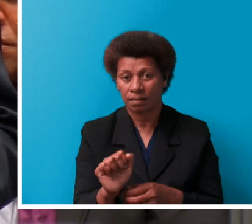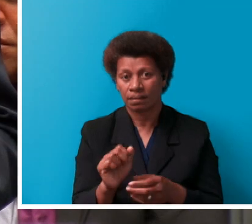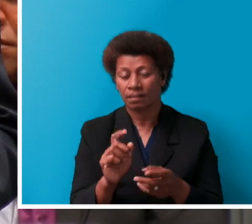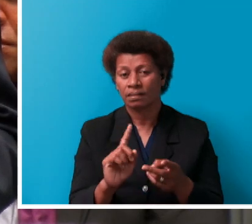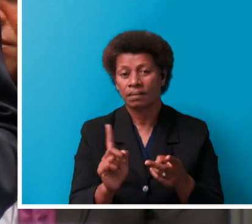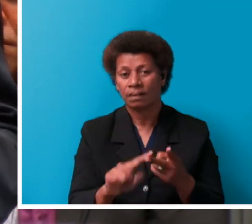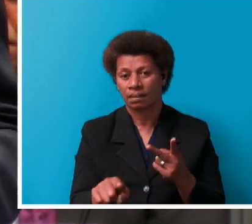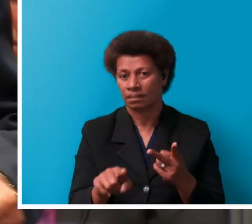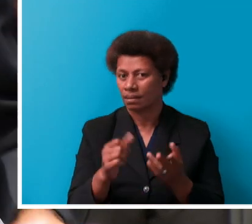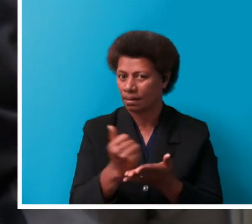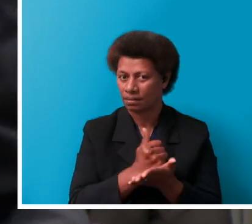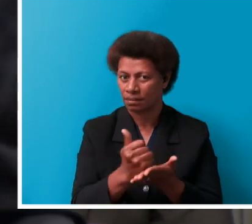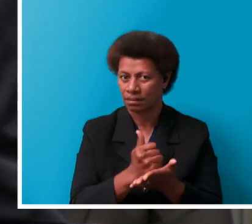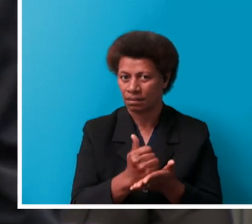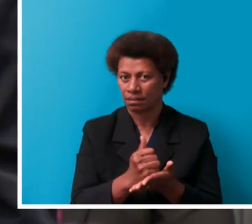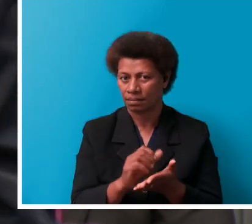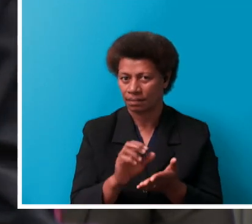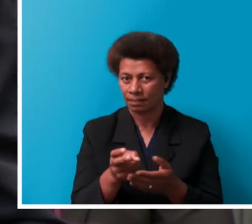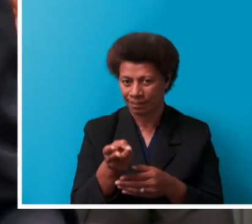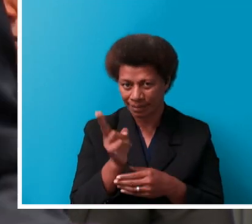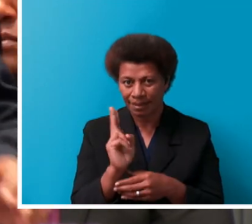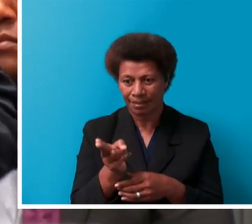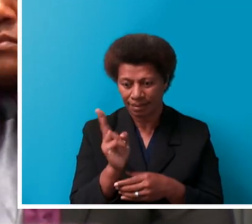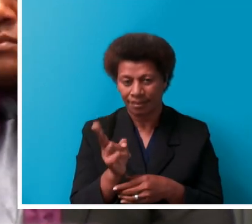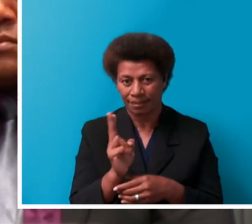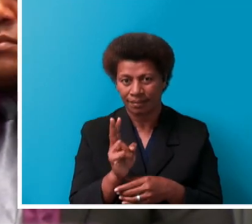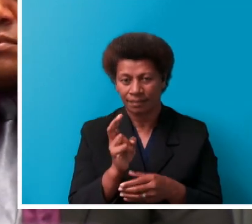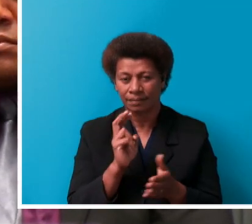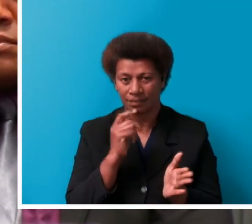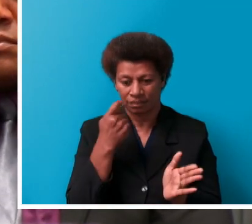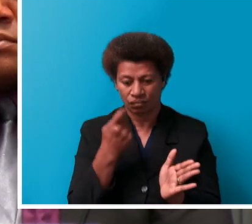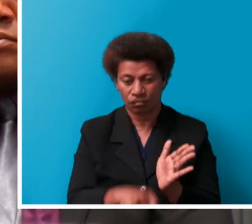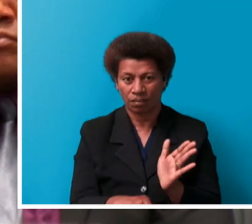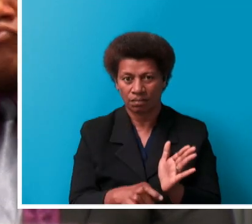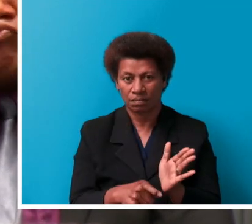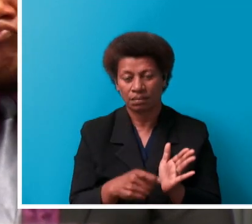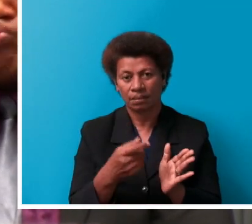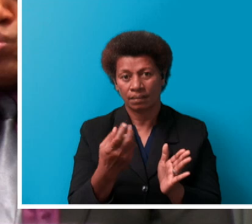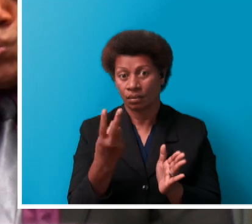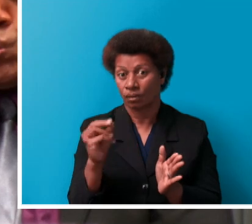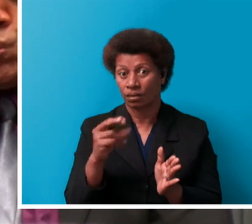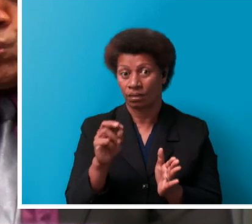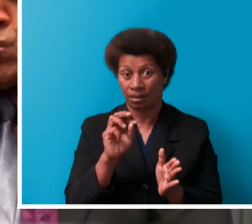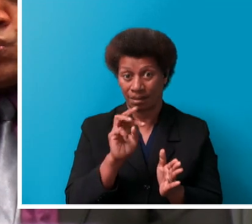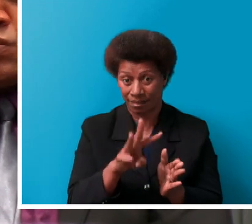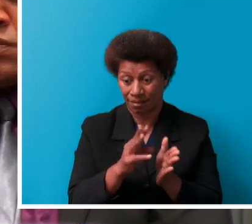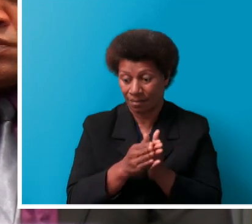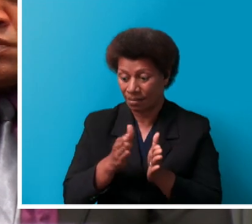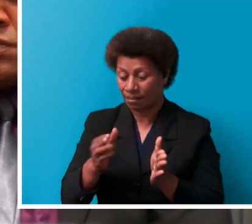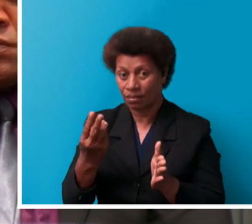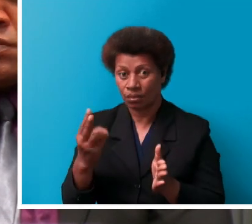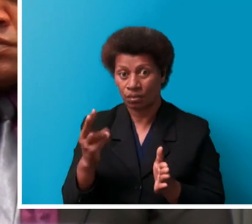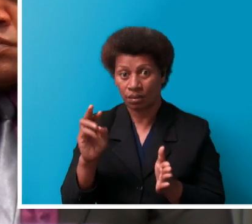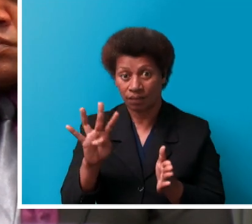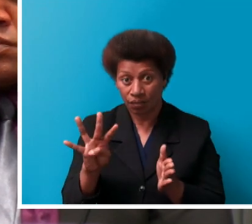action against repeated offenders. Over the period 2023 to 2024, as many